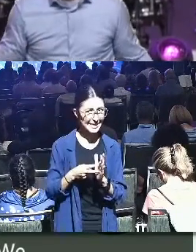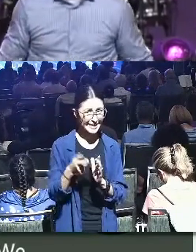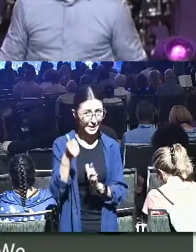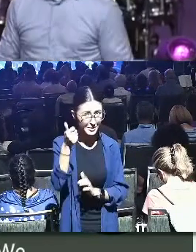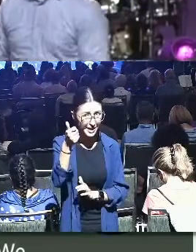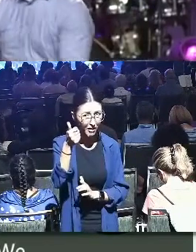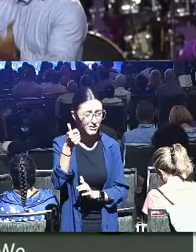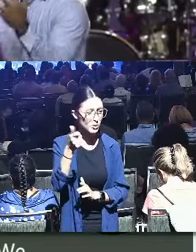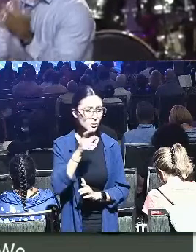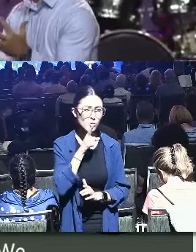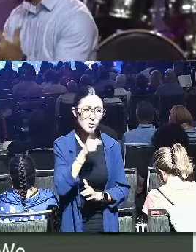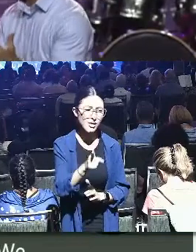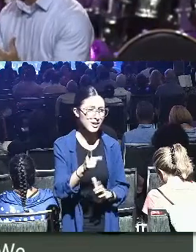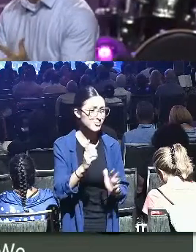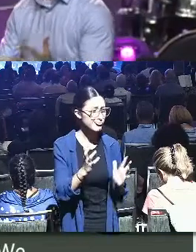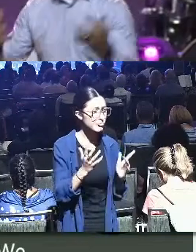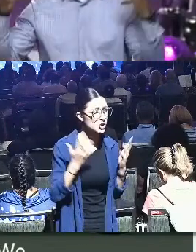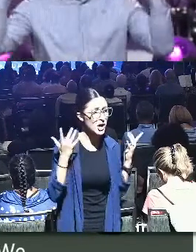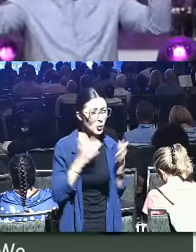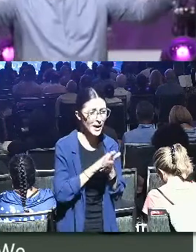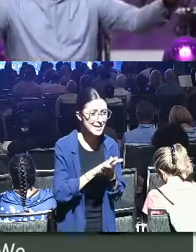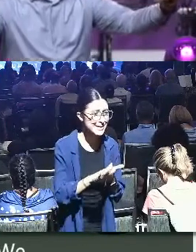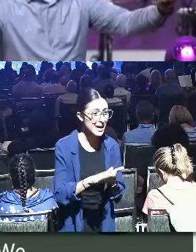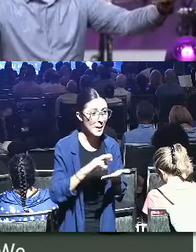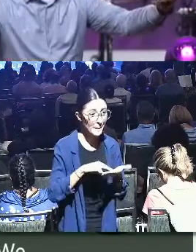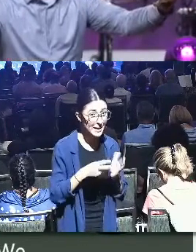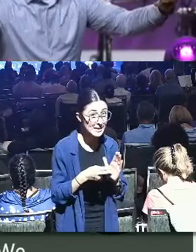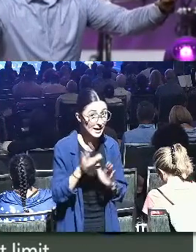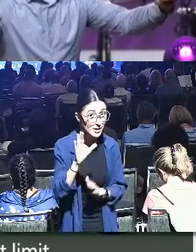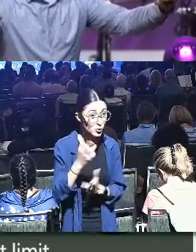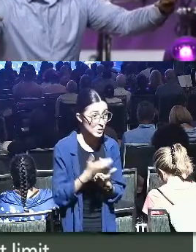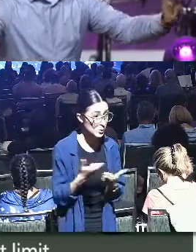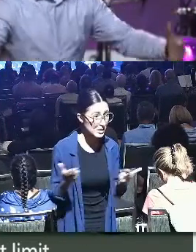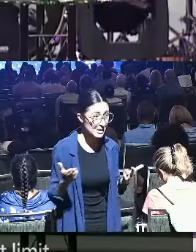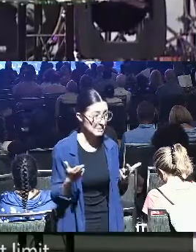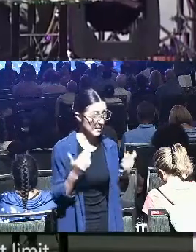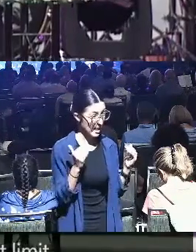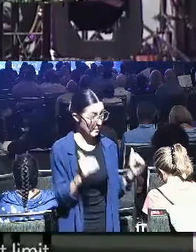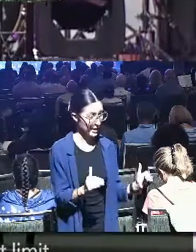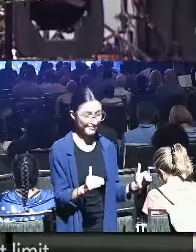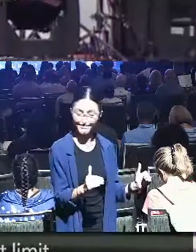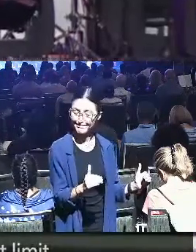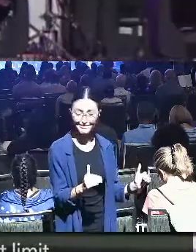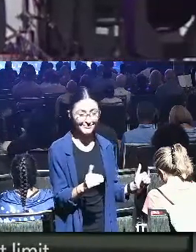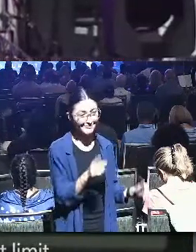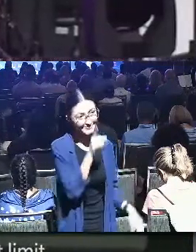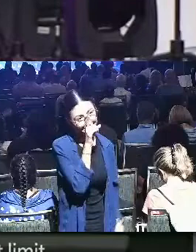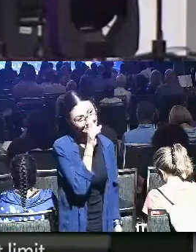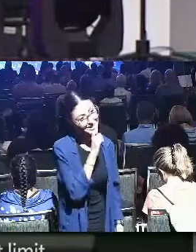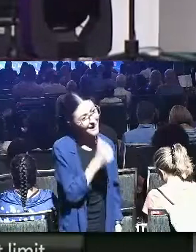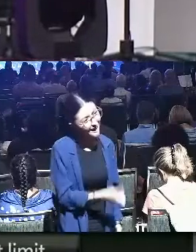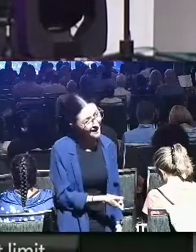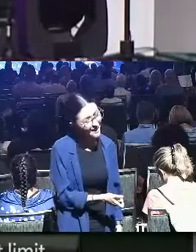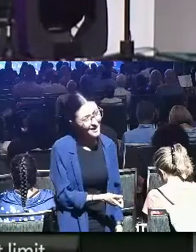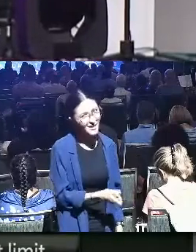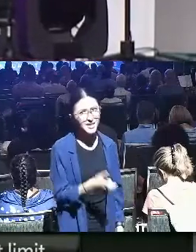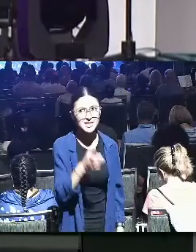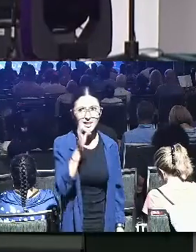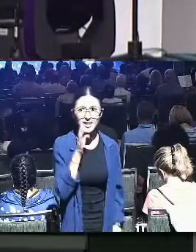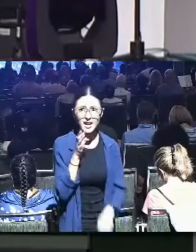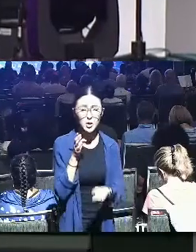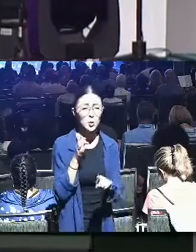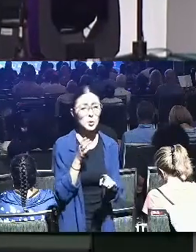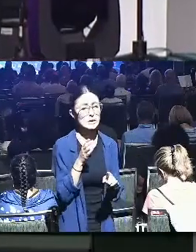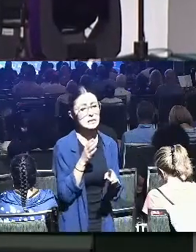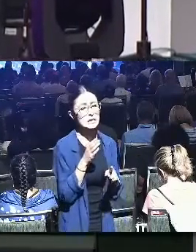overgenerous and doesn't have a credit limit on his resources. He's a God that doesn't budget himself. He just